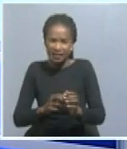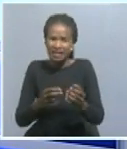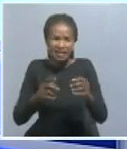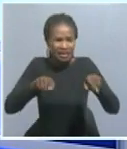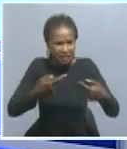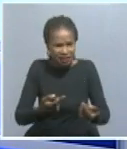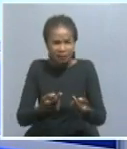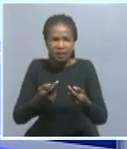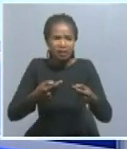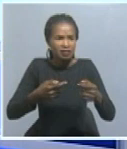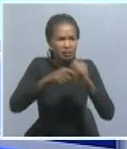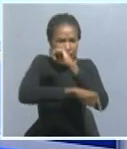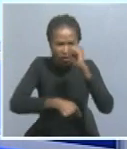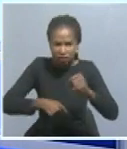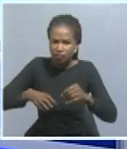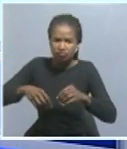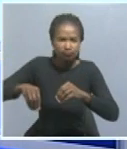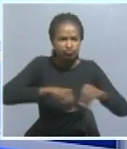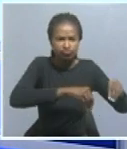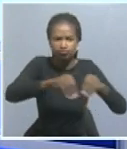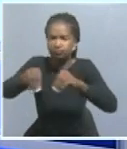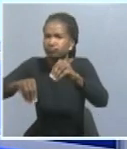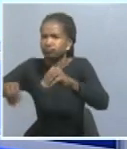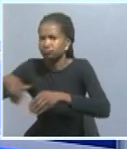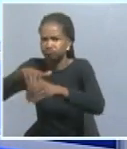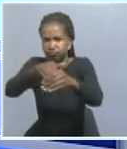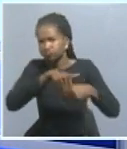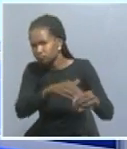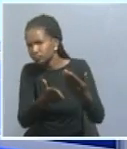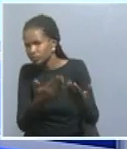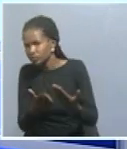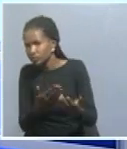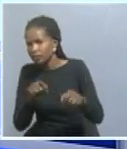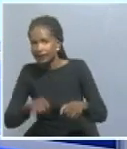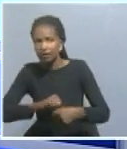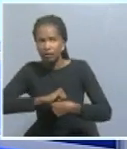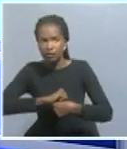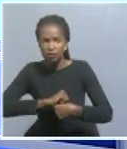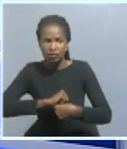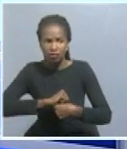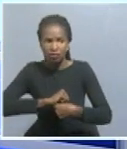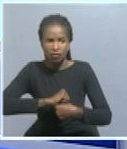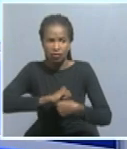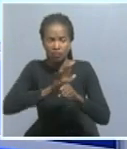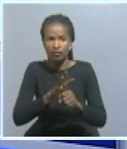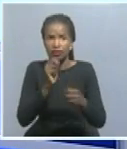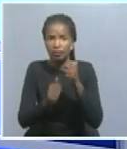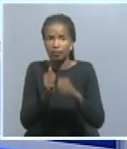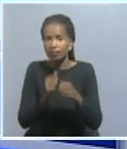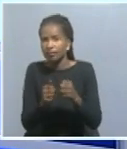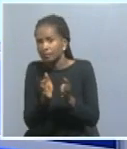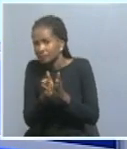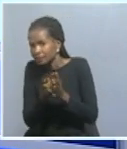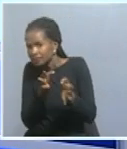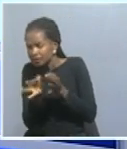goods among states. Now, that has obviously been impacted by COVID-19. Can you talk to us about that?